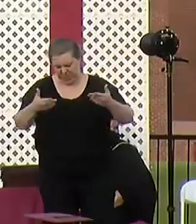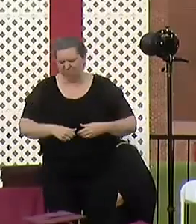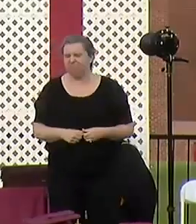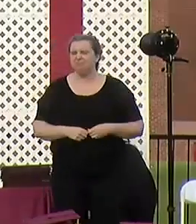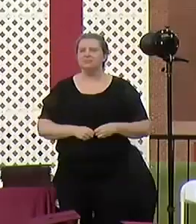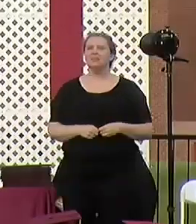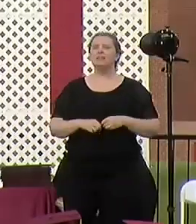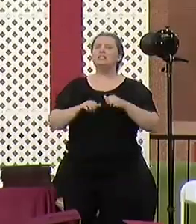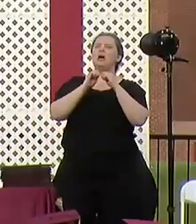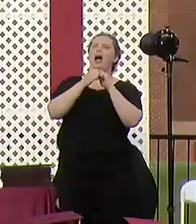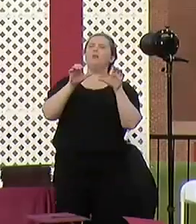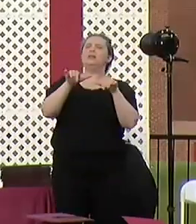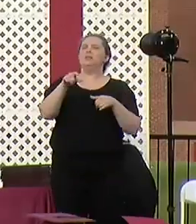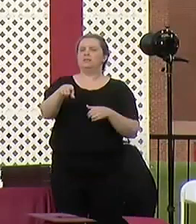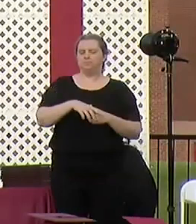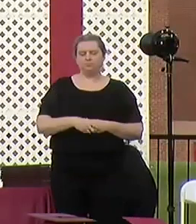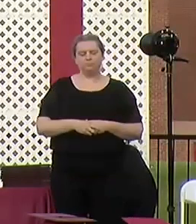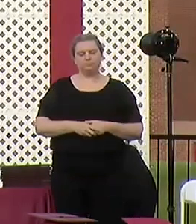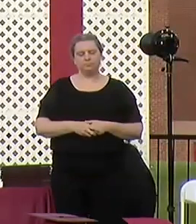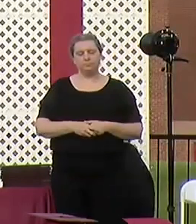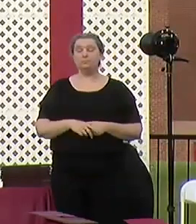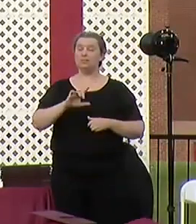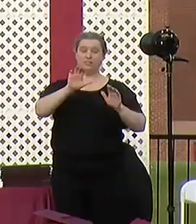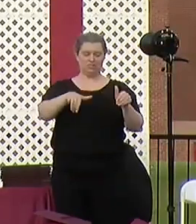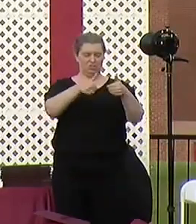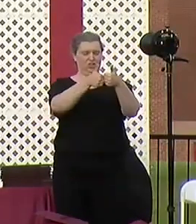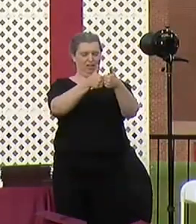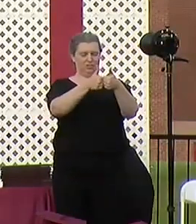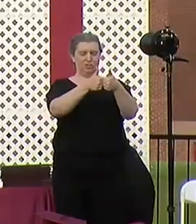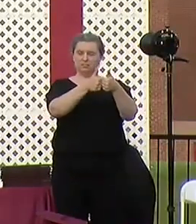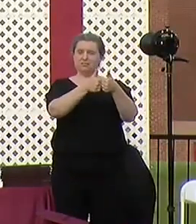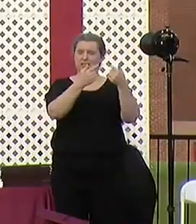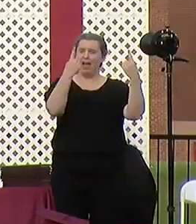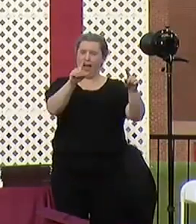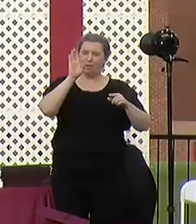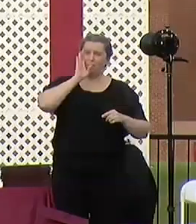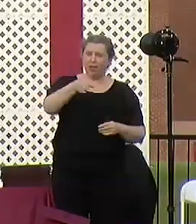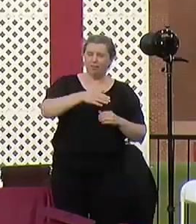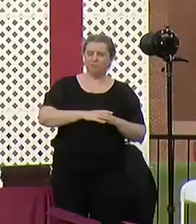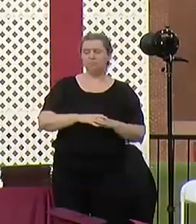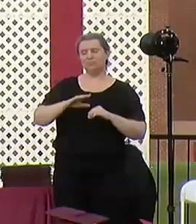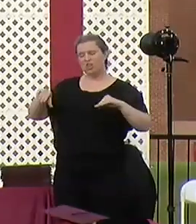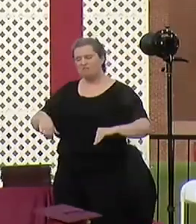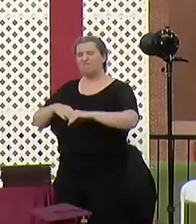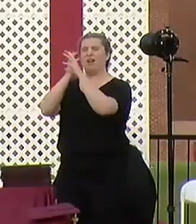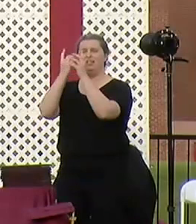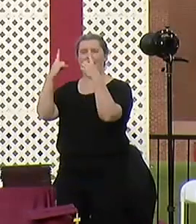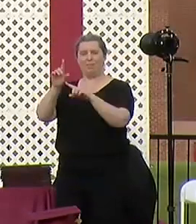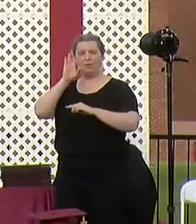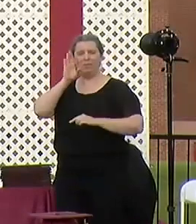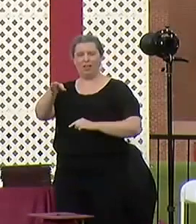How do we do this? When faced with other challenges, and they will come, other crises, and they will